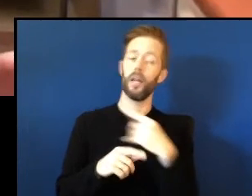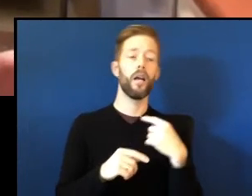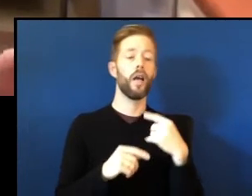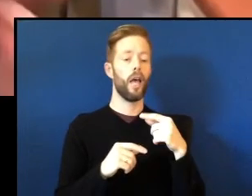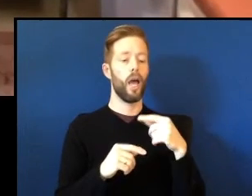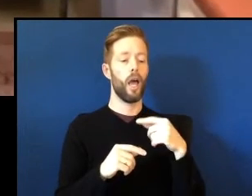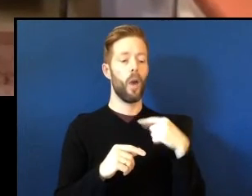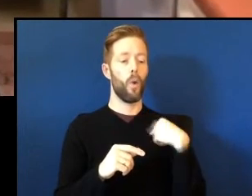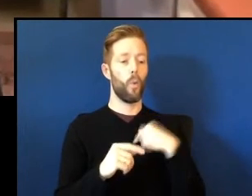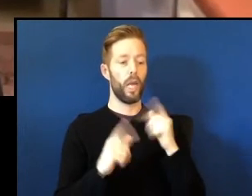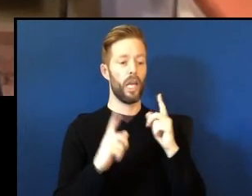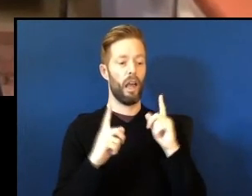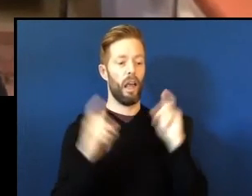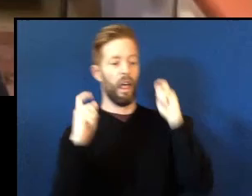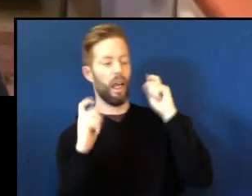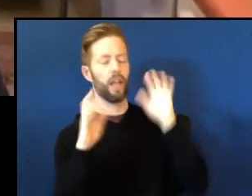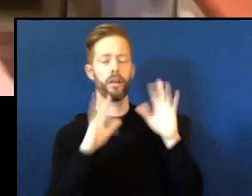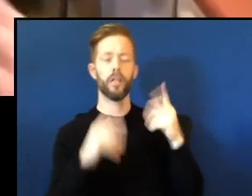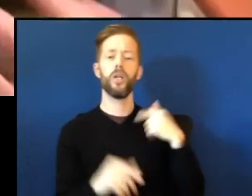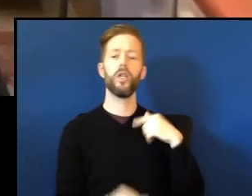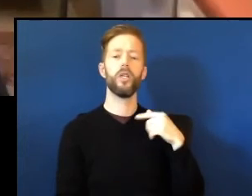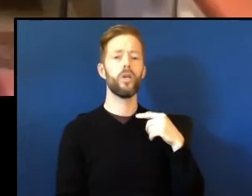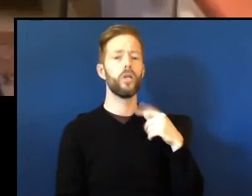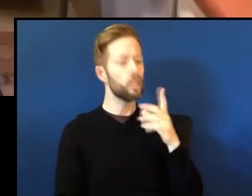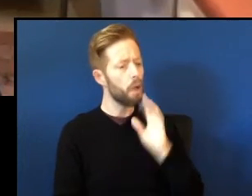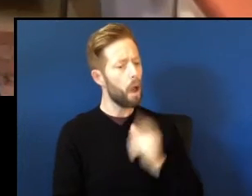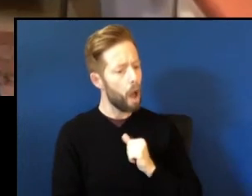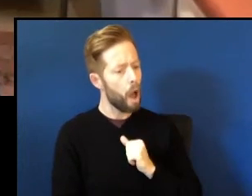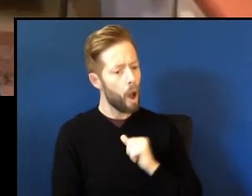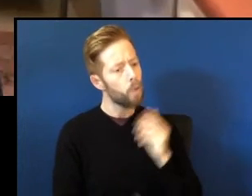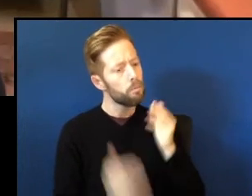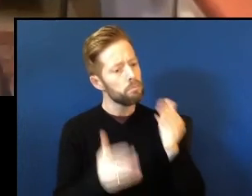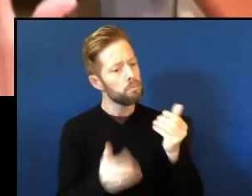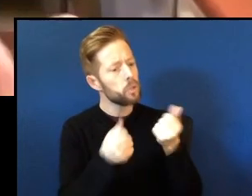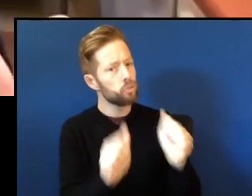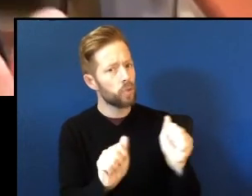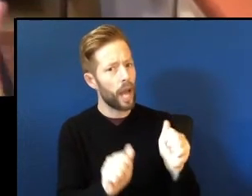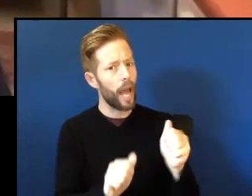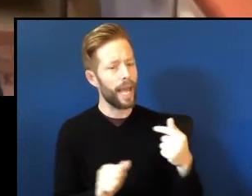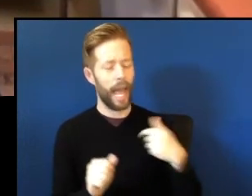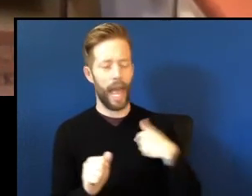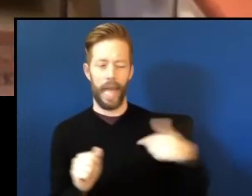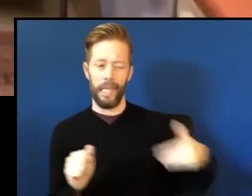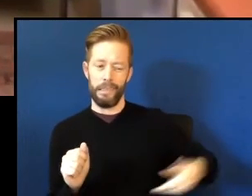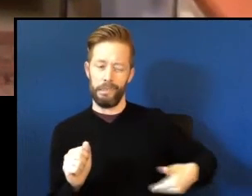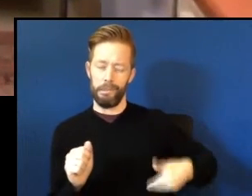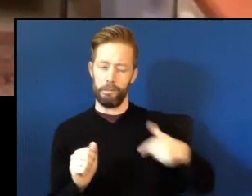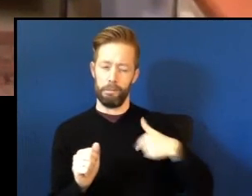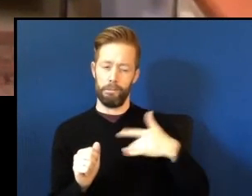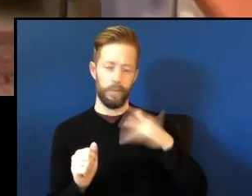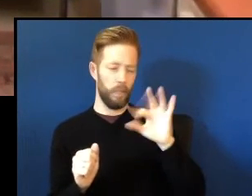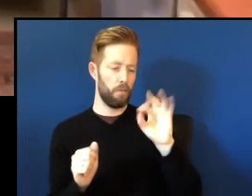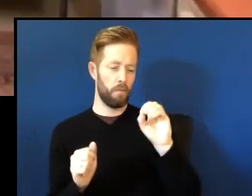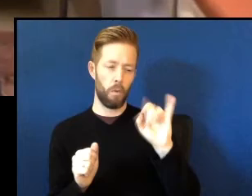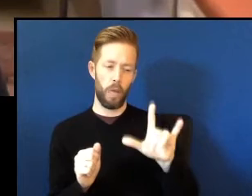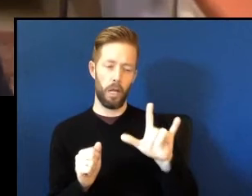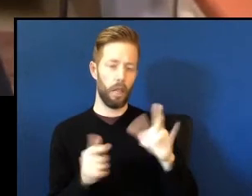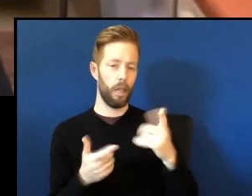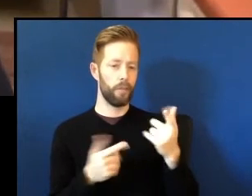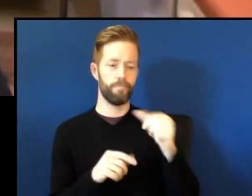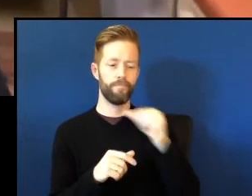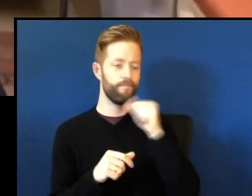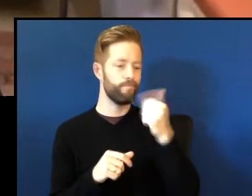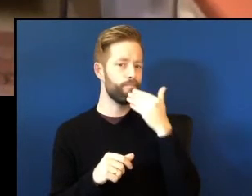be wrong when they try something that doesn't work. So if I say, let's try that, I kind of have a feeling it's probably not going to be very, not have